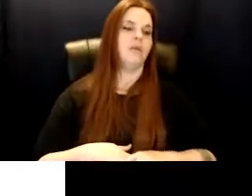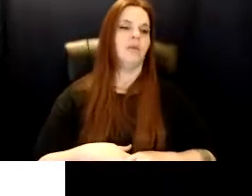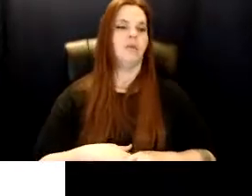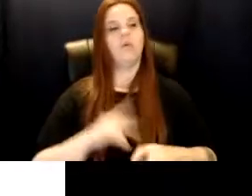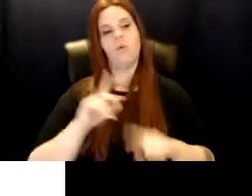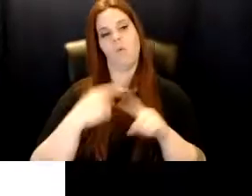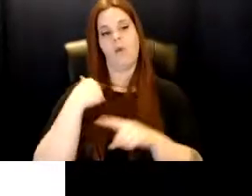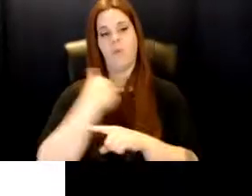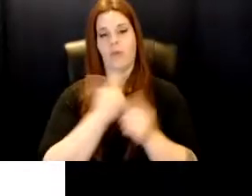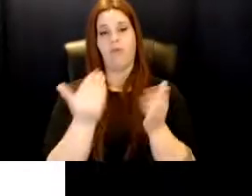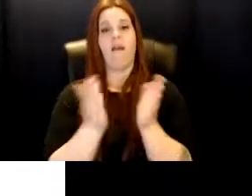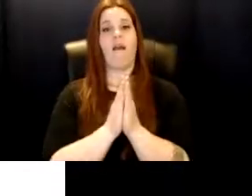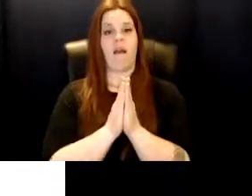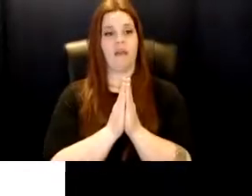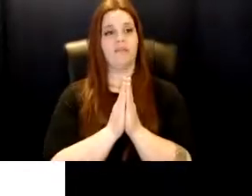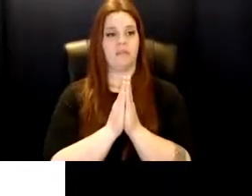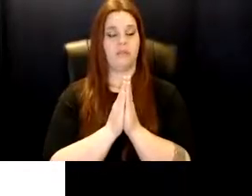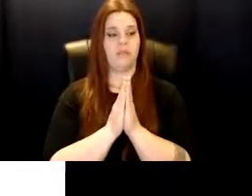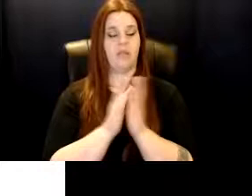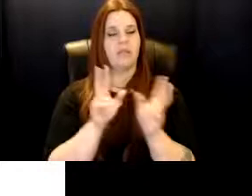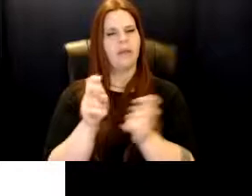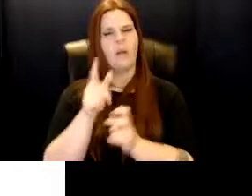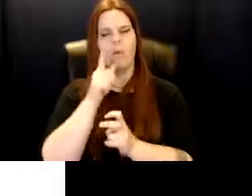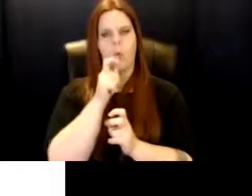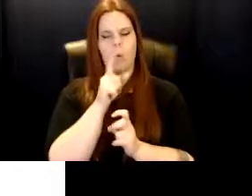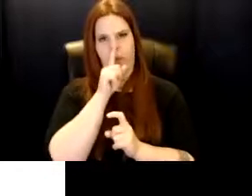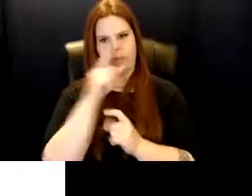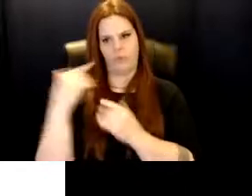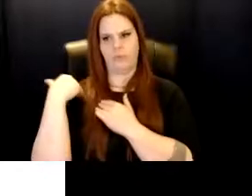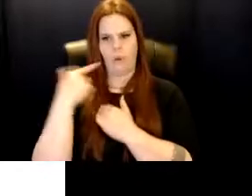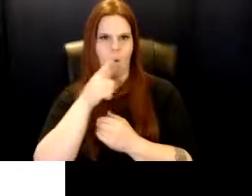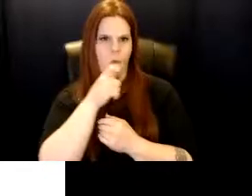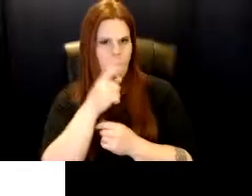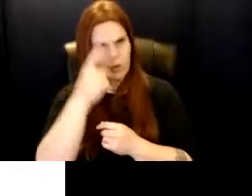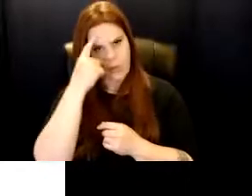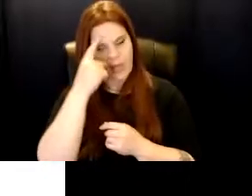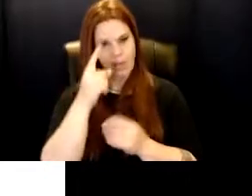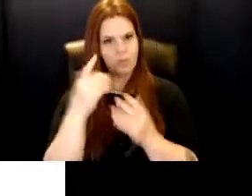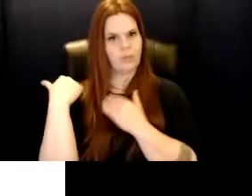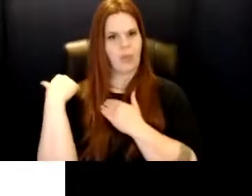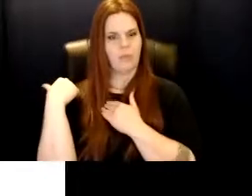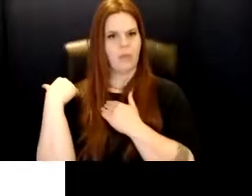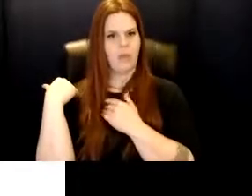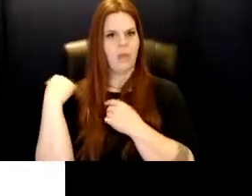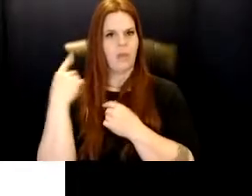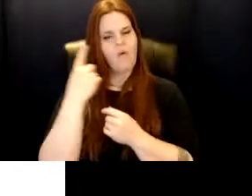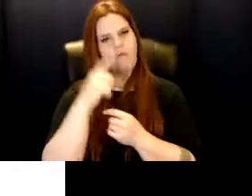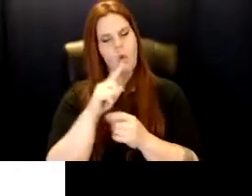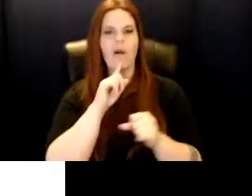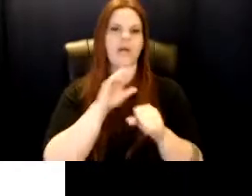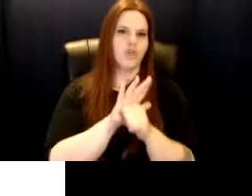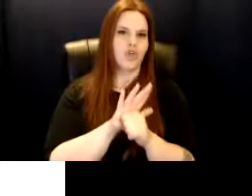When we asked in this next slide, the title is who is responsible? Who do you think is responsible for